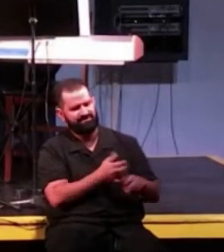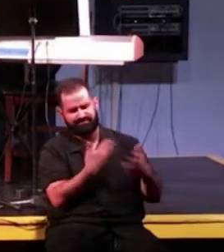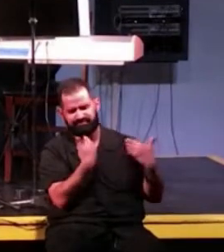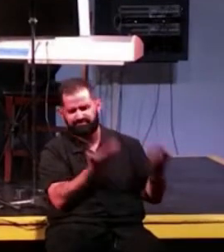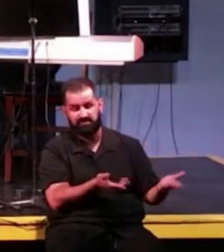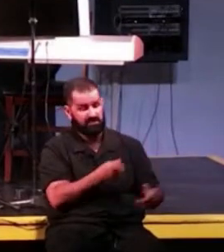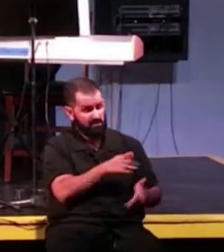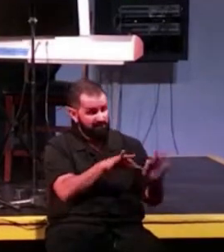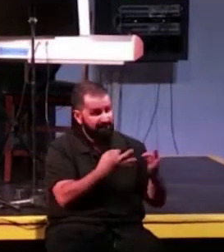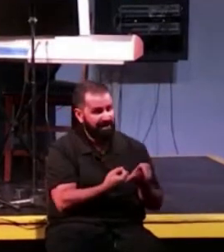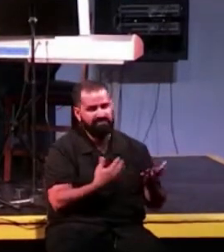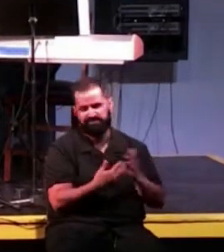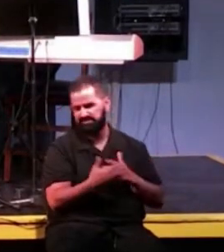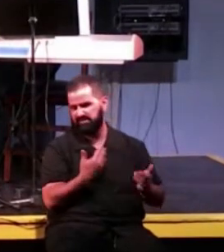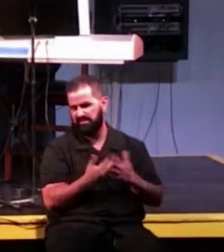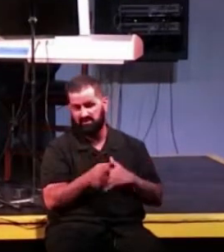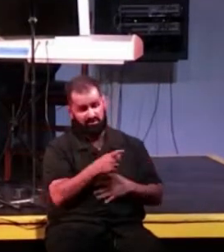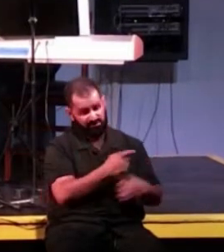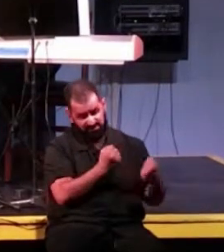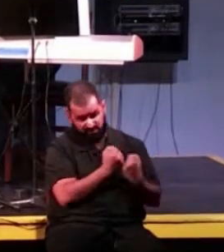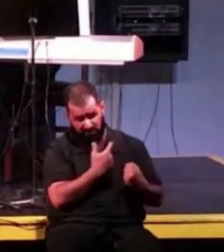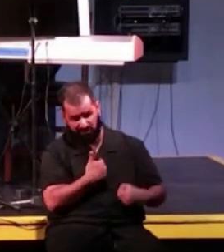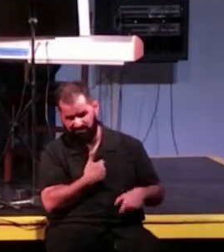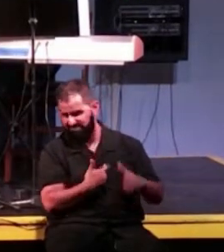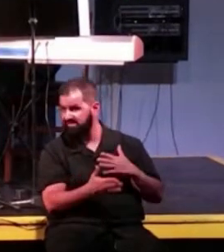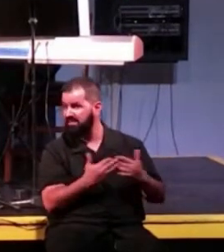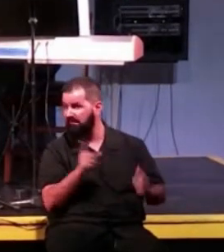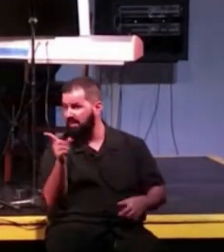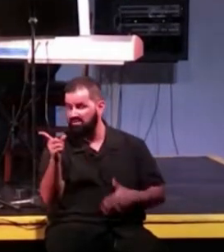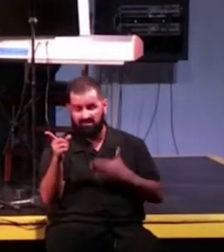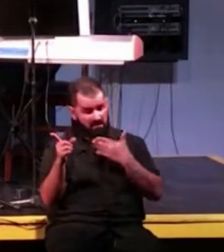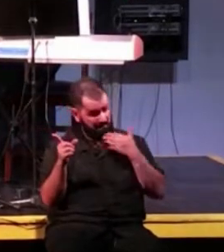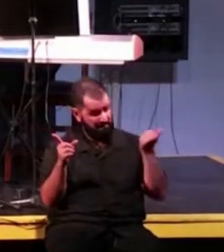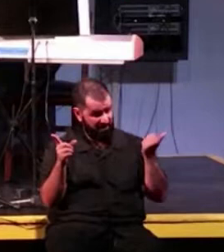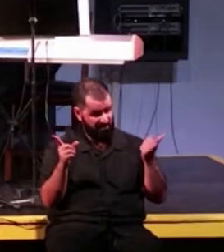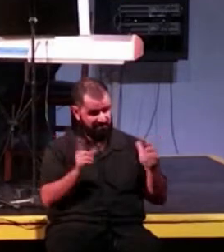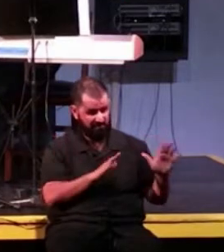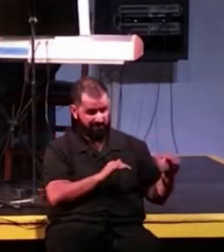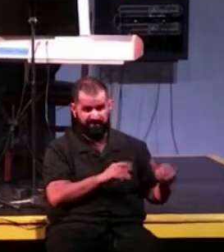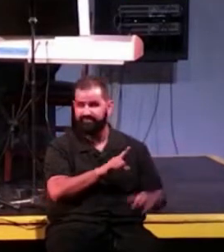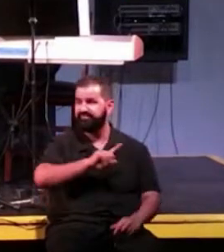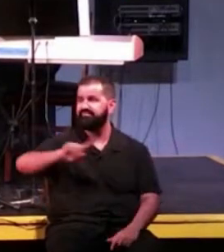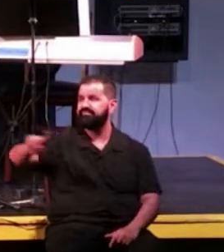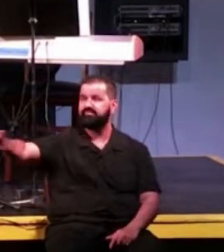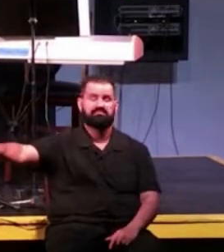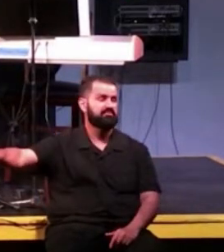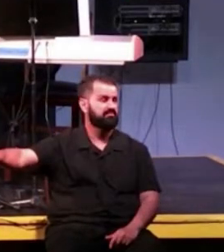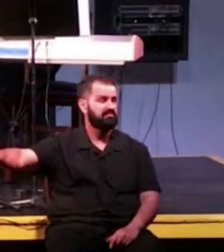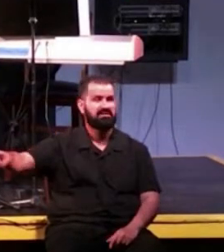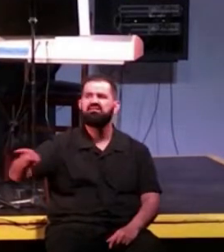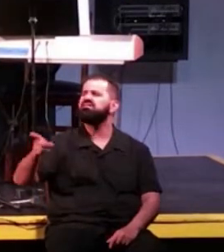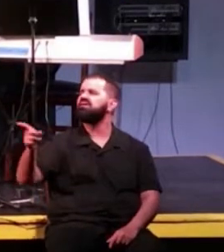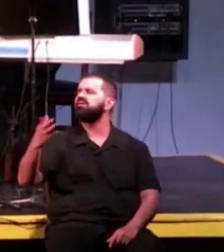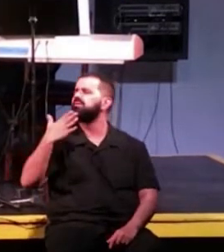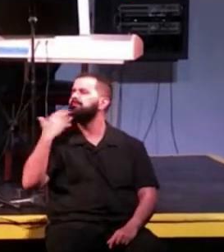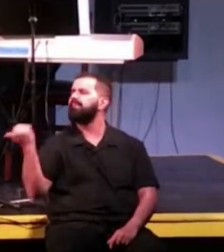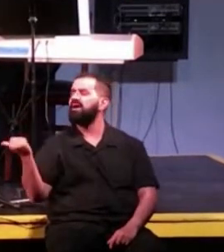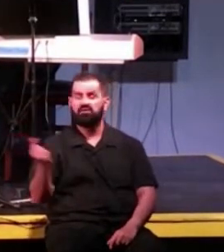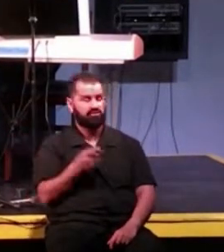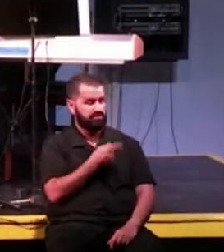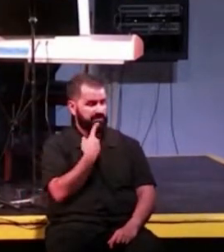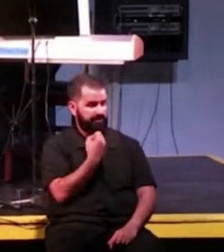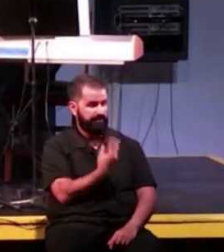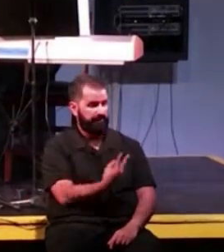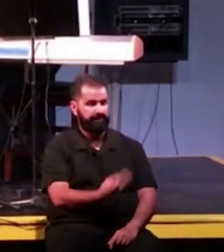you were family. They'll forget how you've been there for them. Because Orpah saw the opportunity for her life to get better. She said,